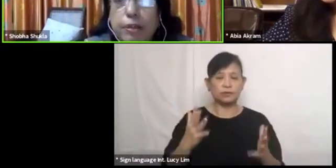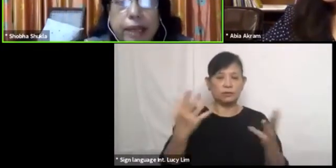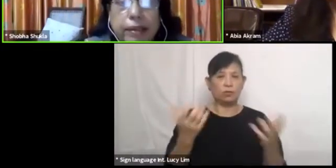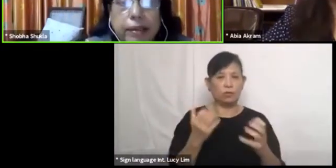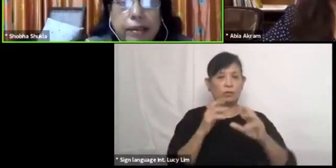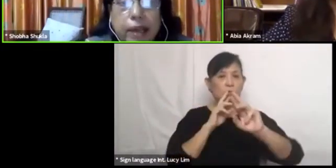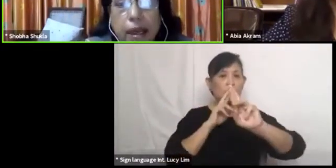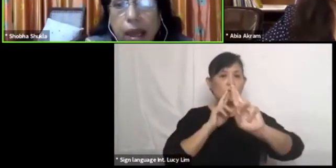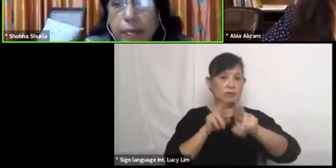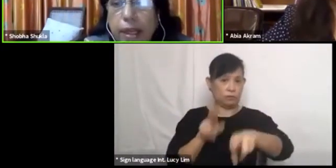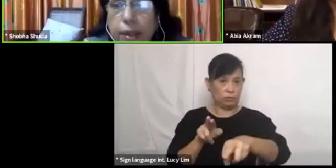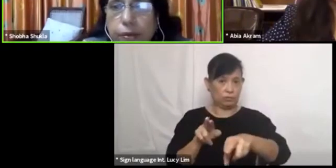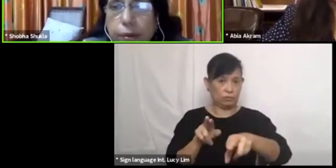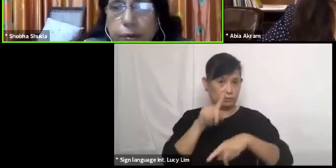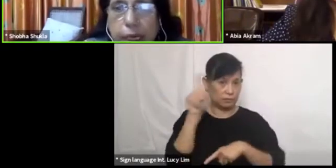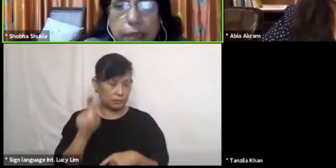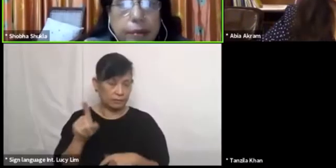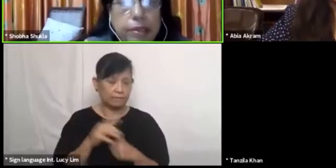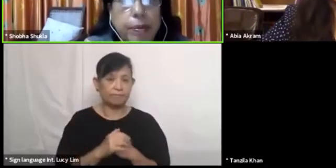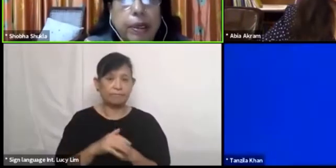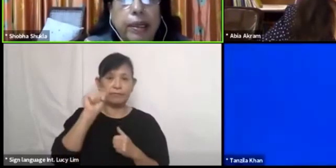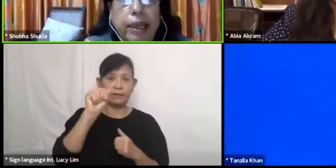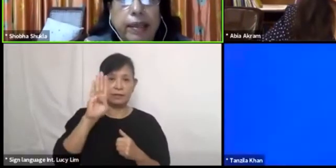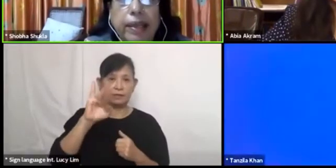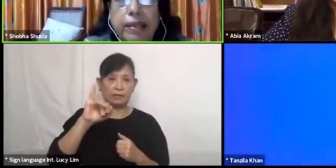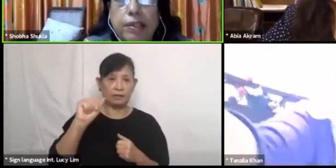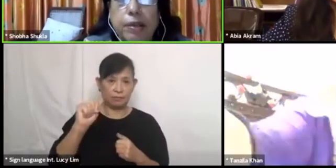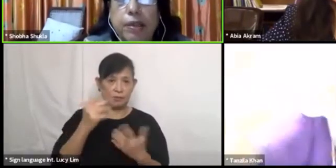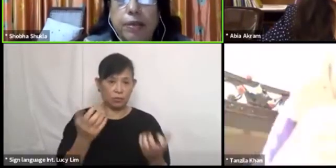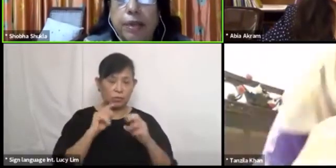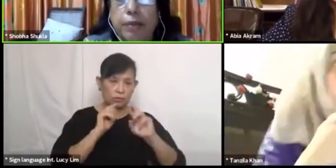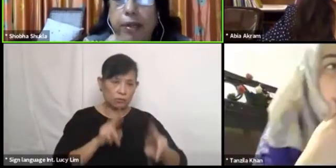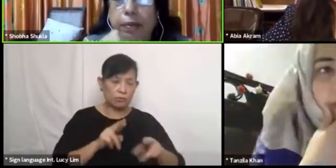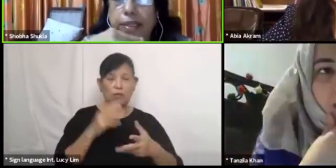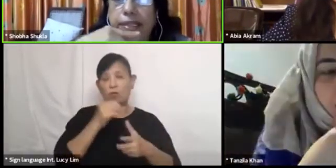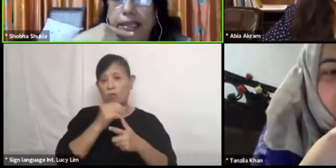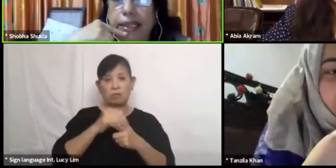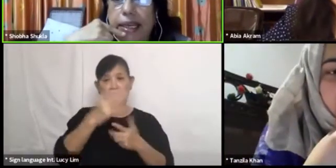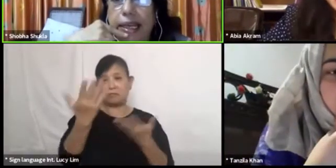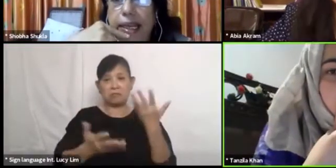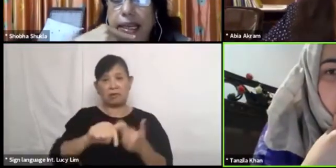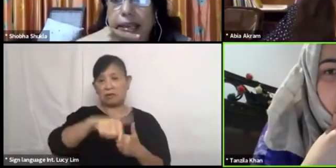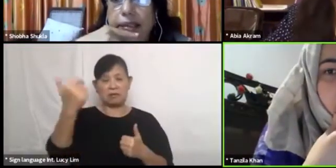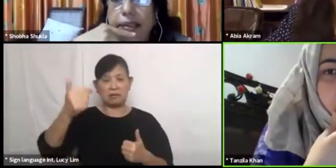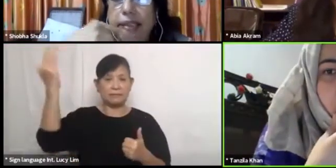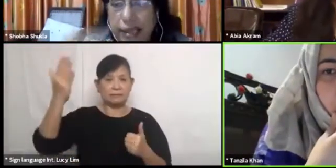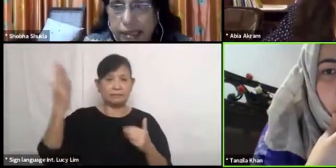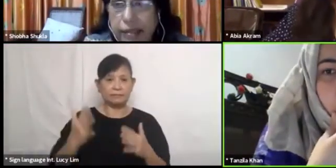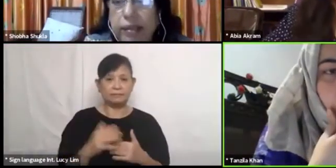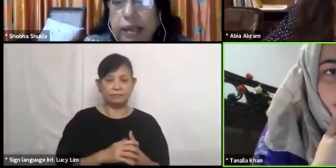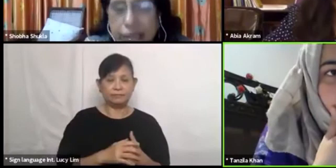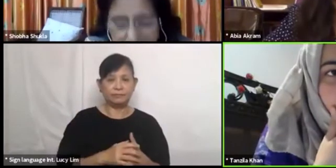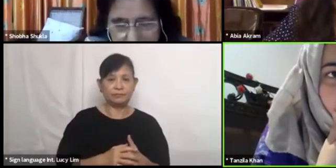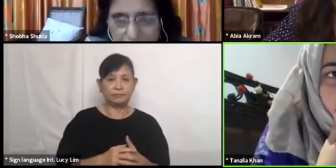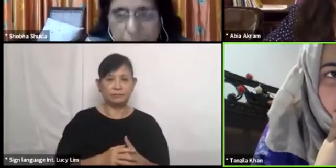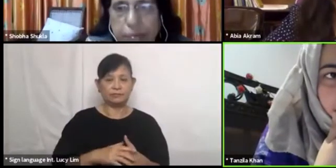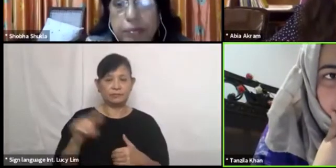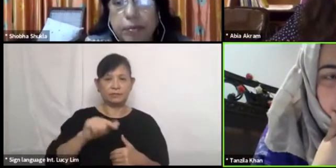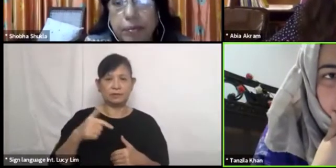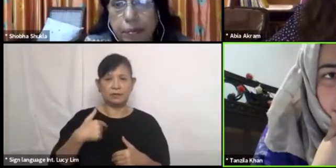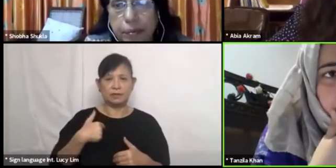respond to that? Abia, if you would like to respond, and then others also, I would request. I think since I'm also a law